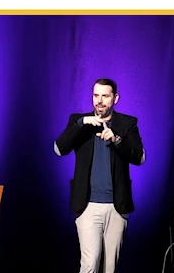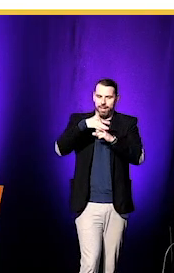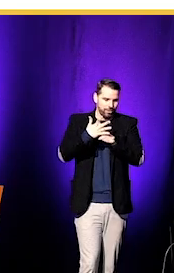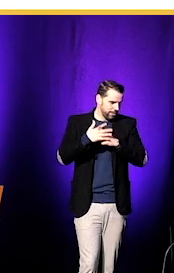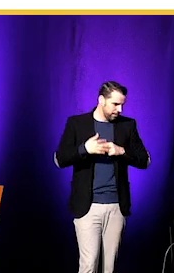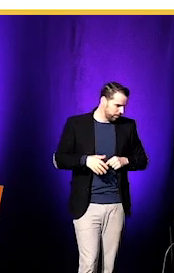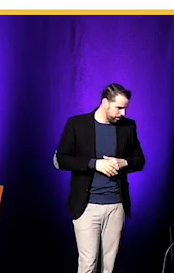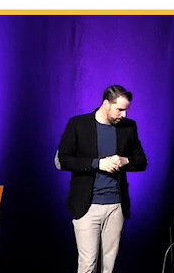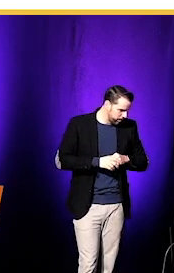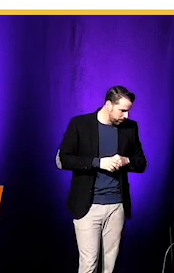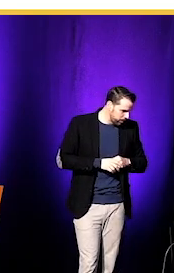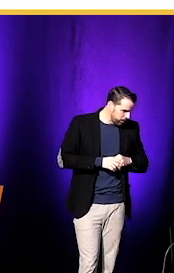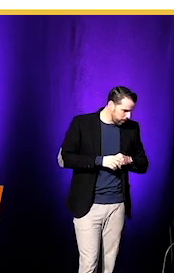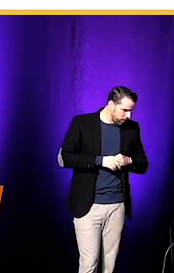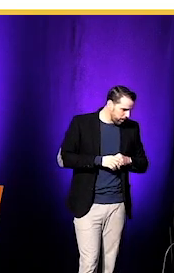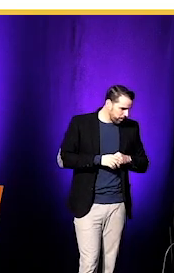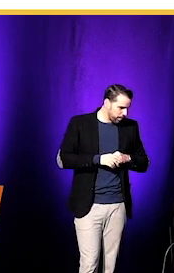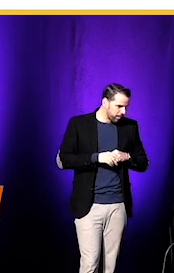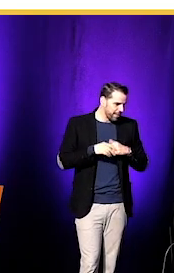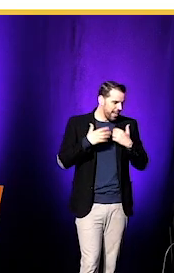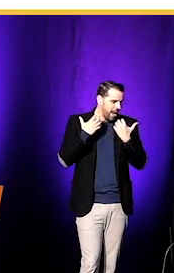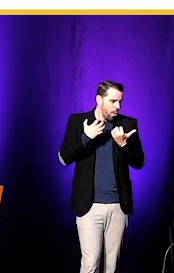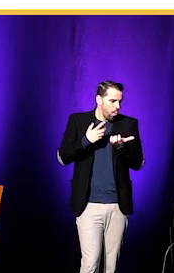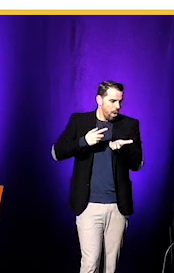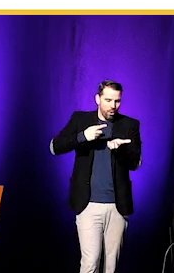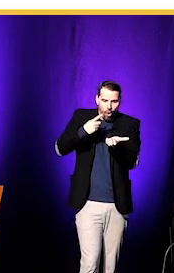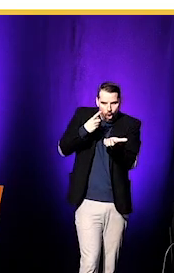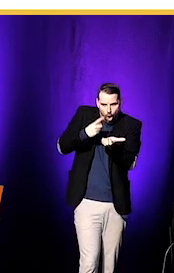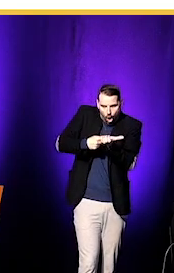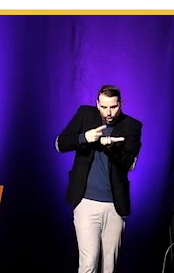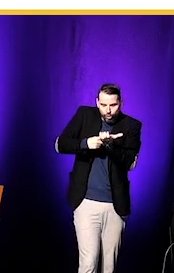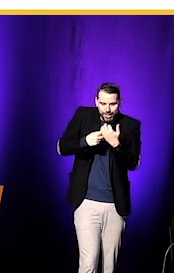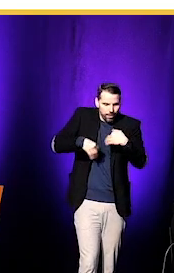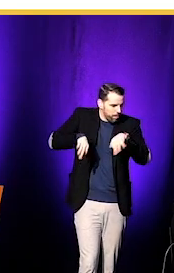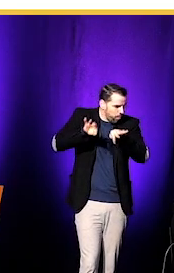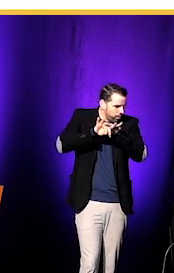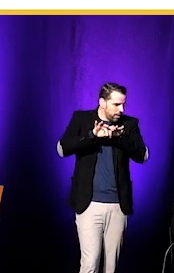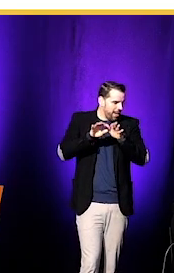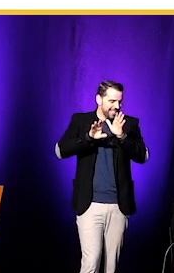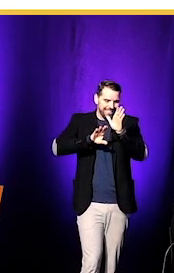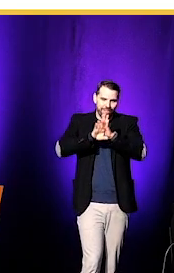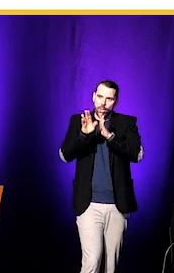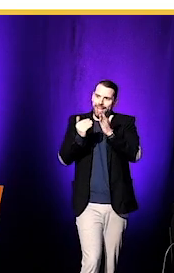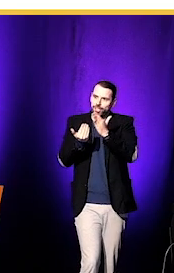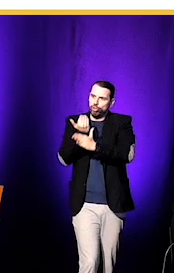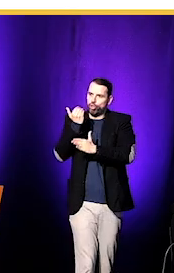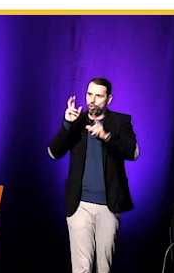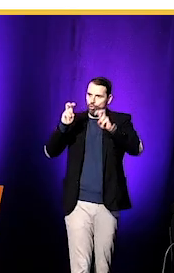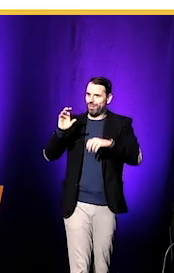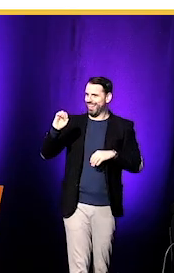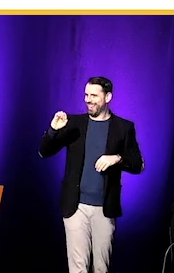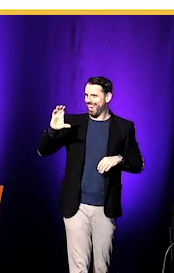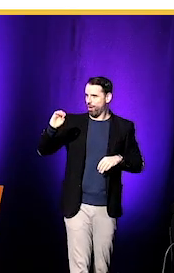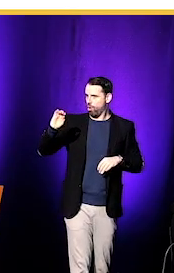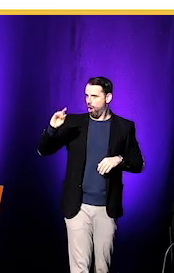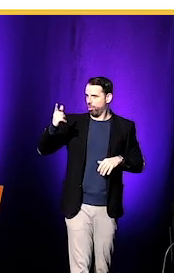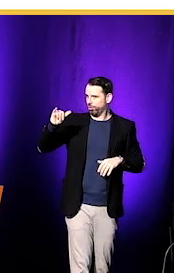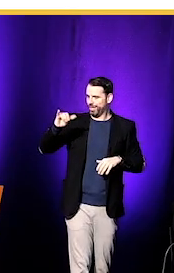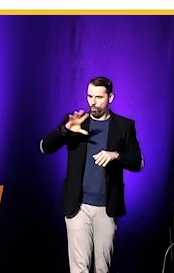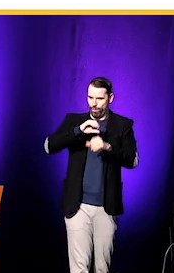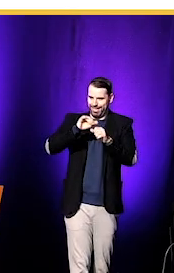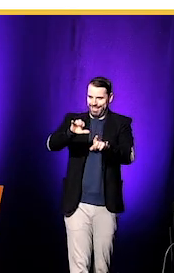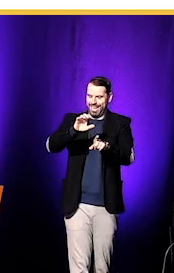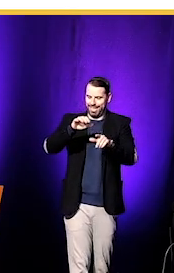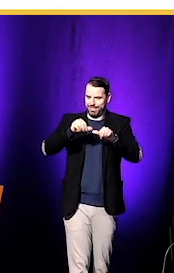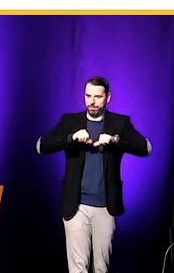together to argue the importance of the developmental ecology and the sustainability of transformative co-designs. These